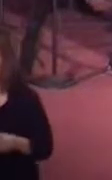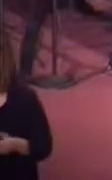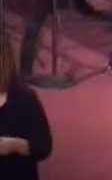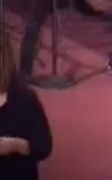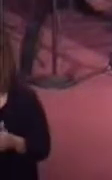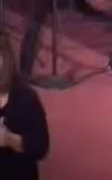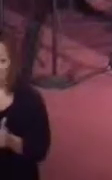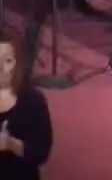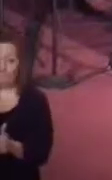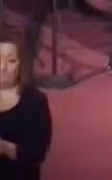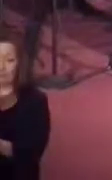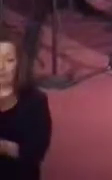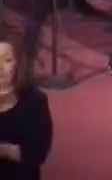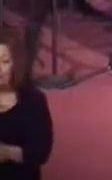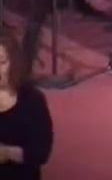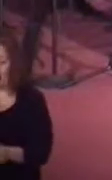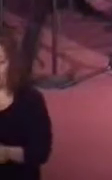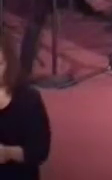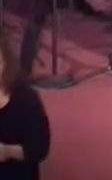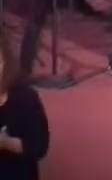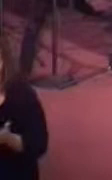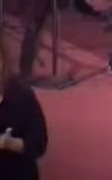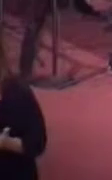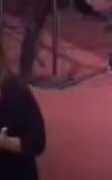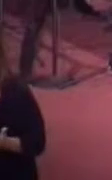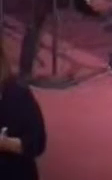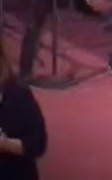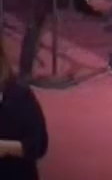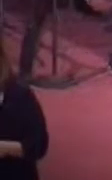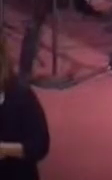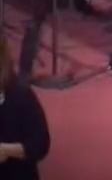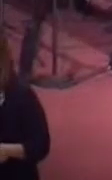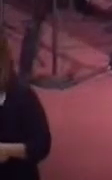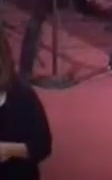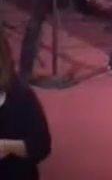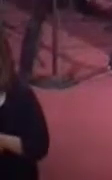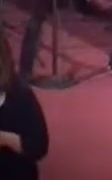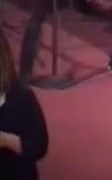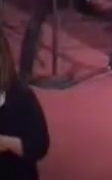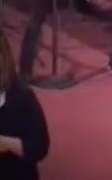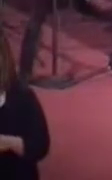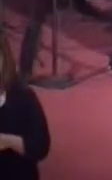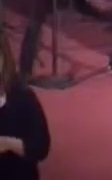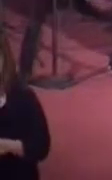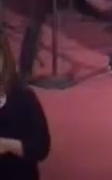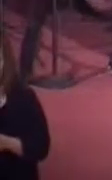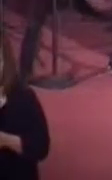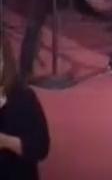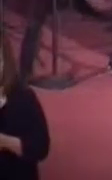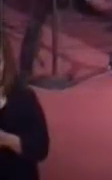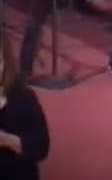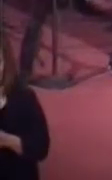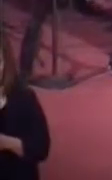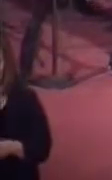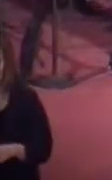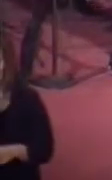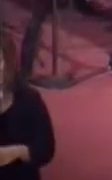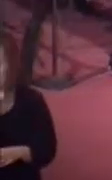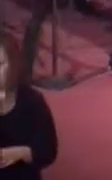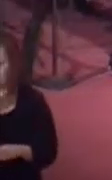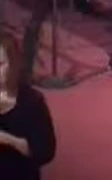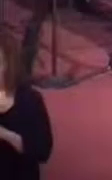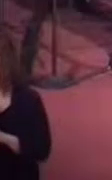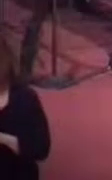God's foreknowledge of King Cyrus of Persia entered the city, there would be a man named Daniel who could influence Cyrus in such a way